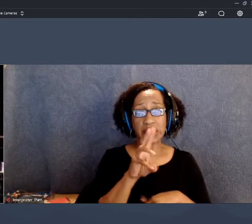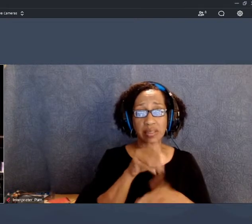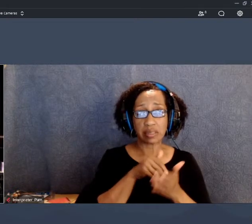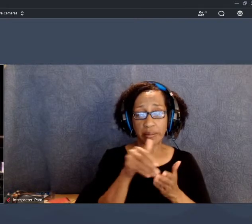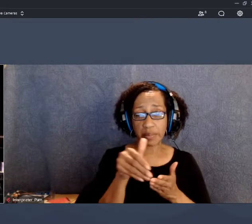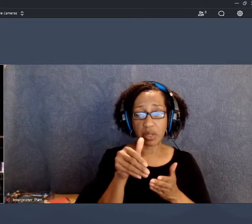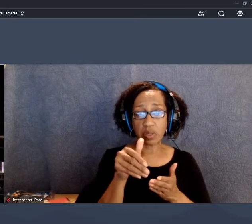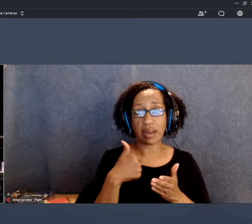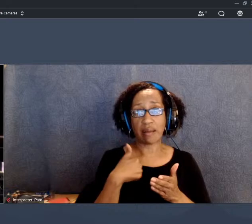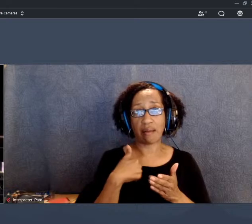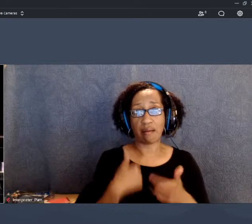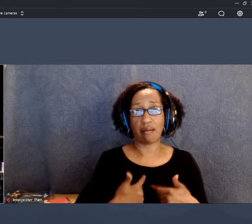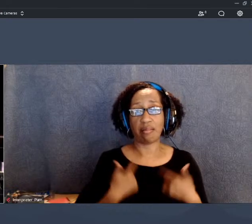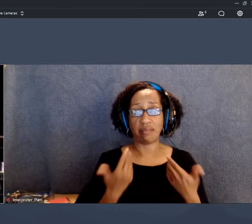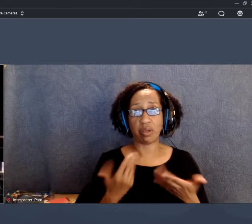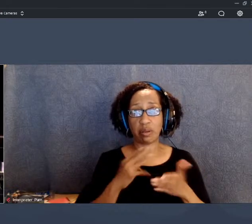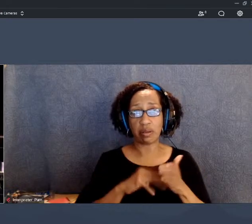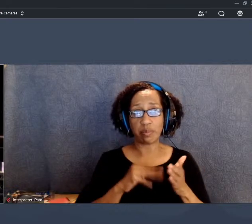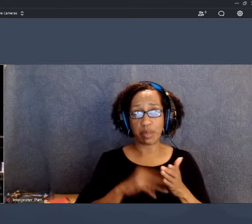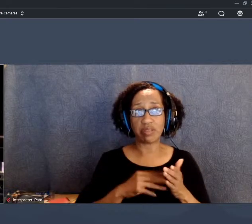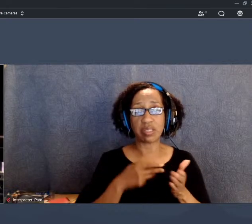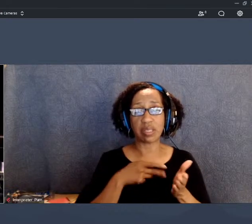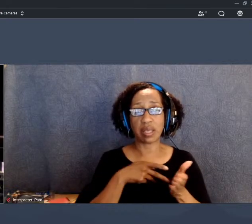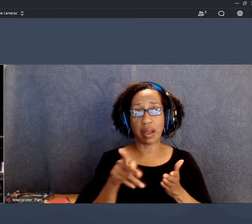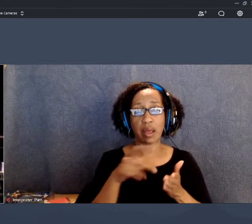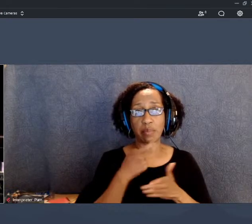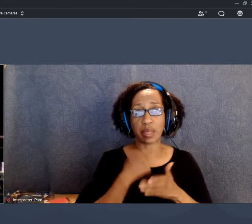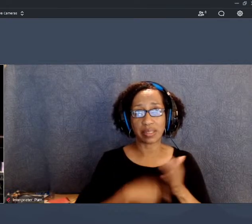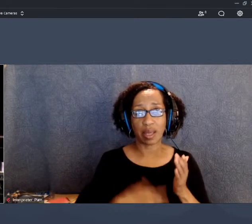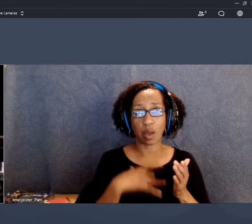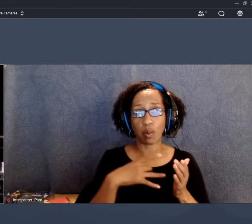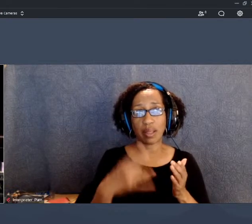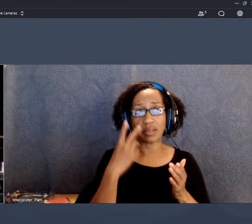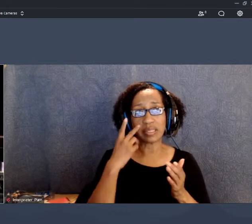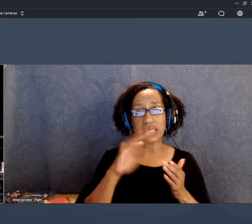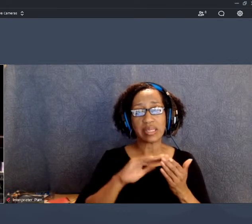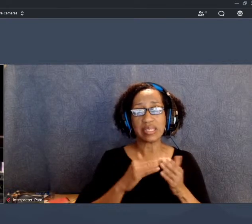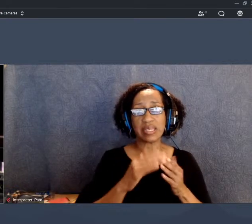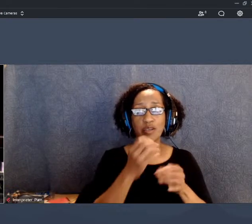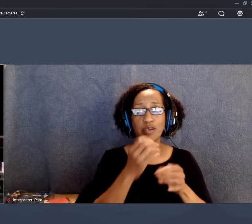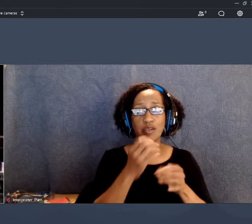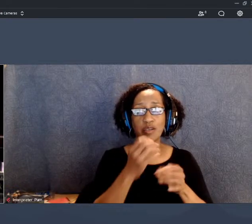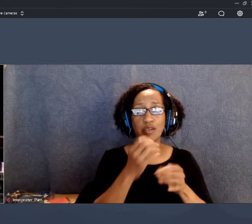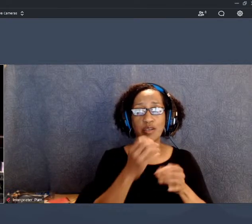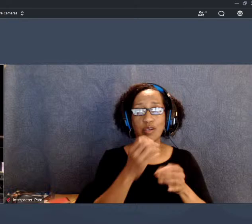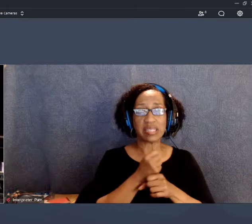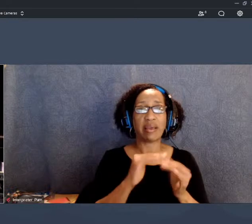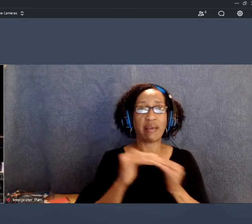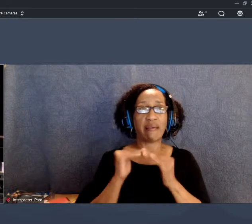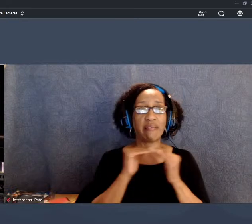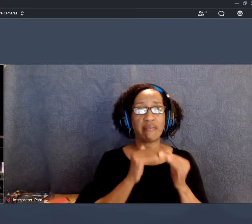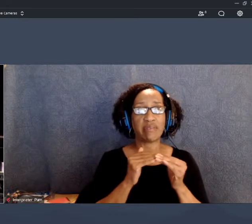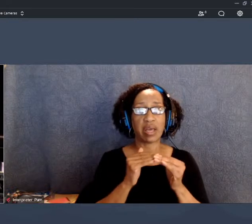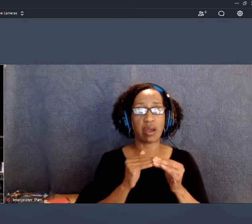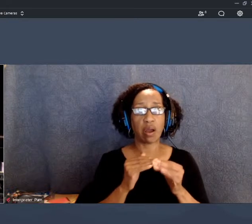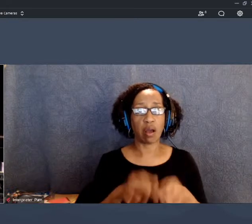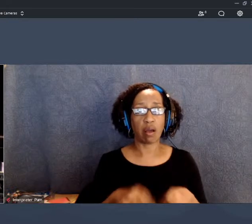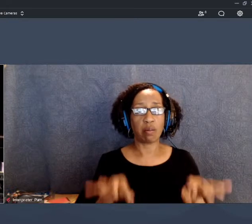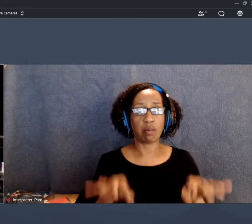fellow Memphian and taxpayer, I would like to see the city receive fair market value for this property on Union